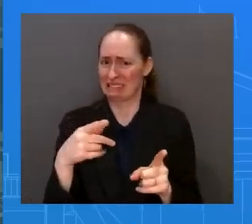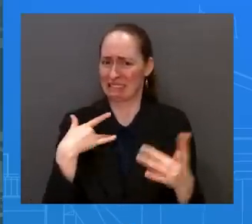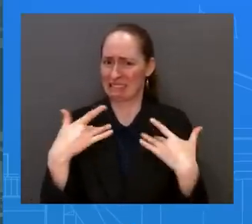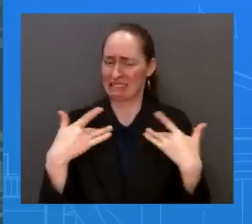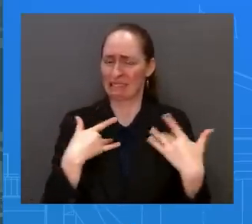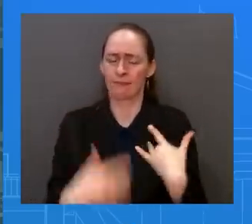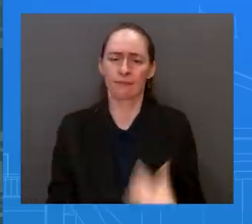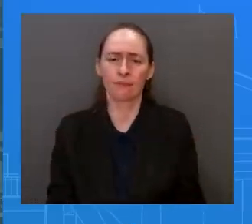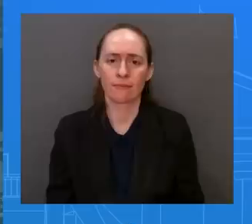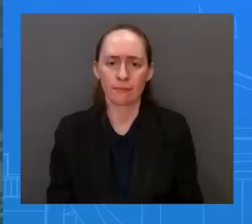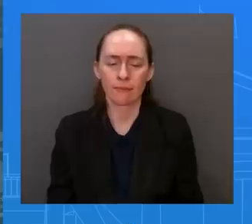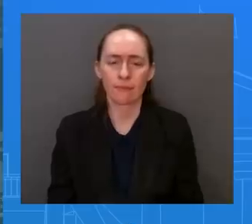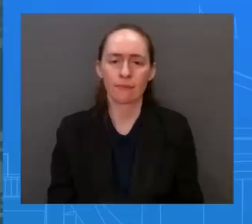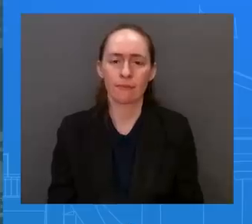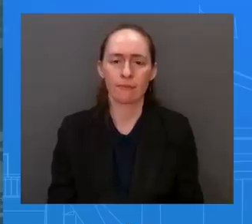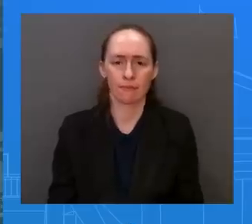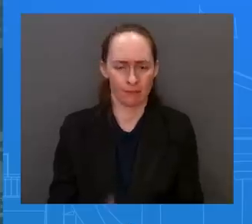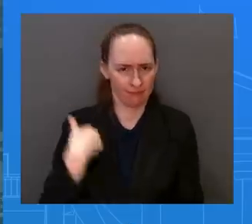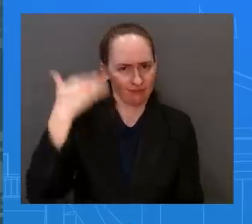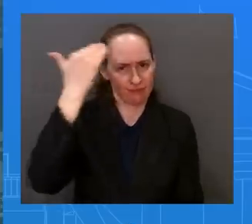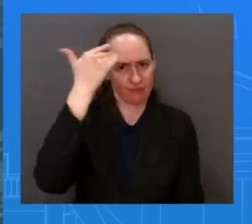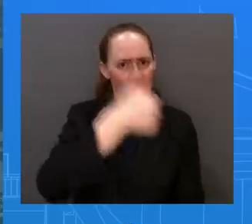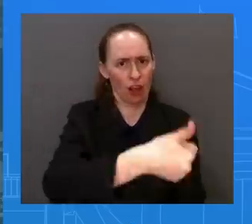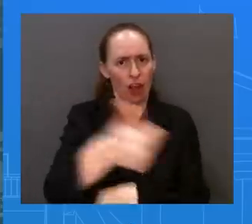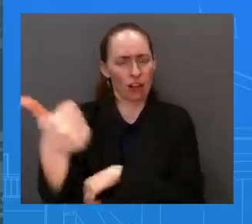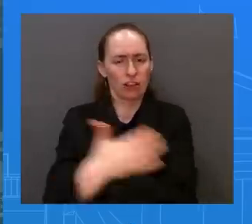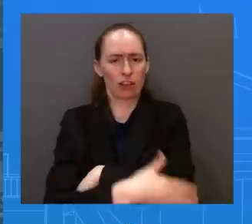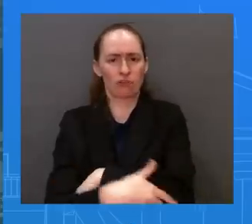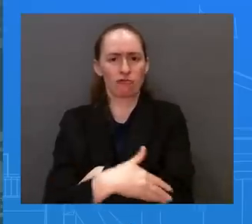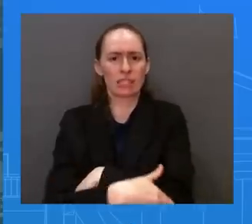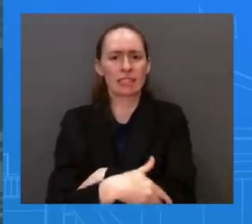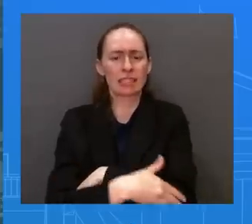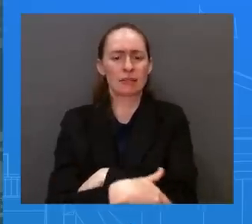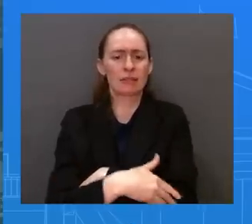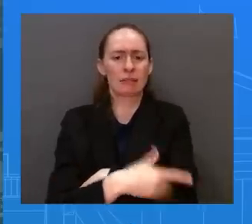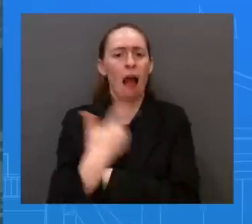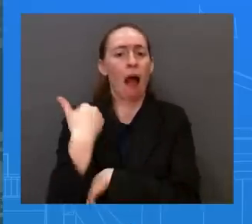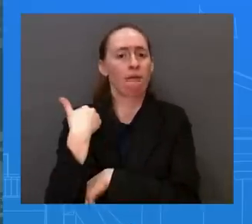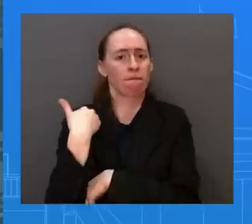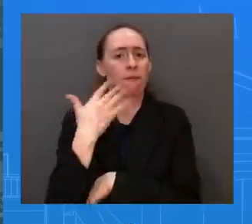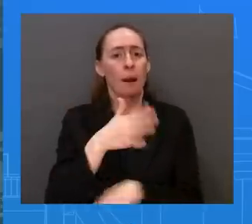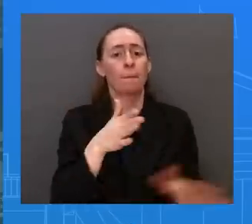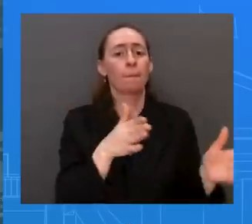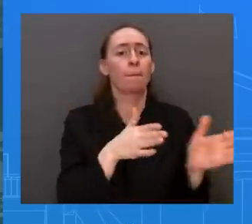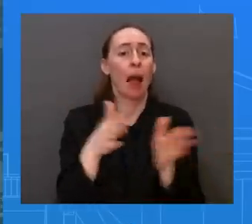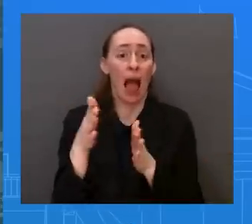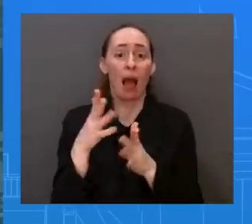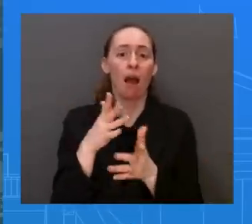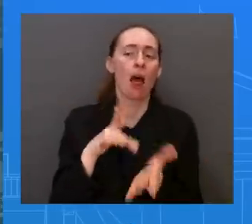including China, seeking to leverage digital technologies and Americans' data in ways that present